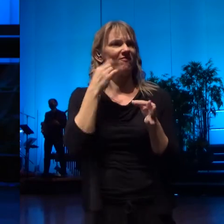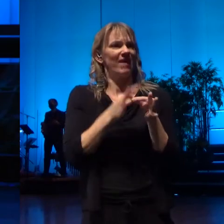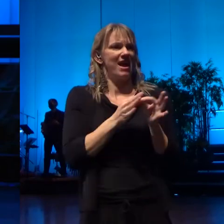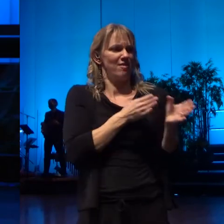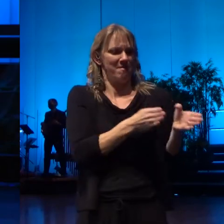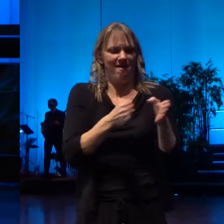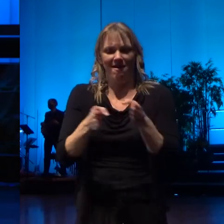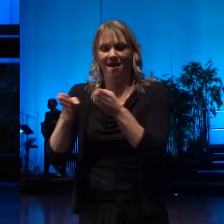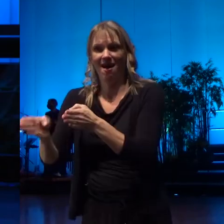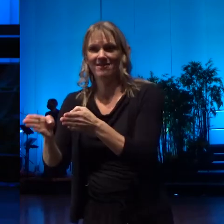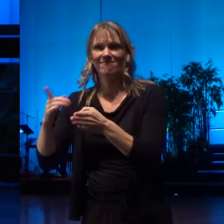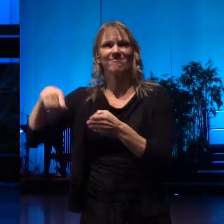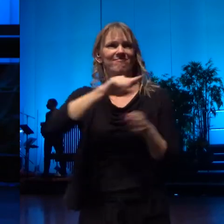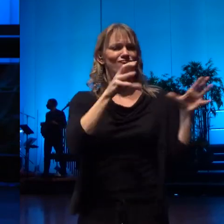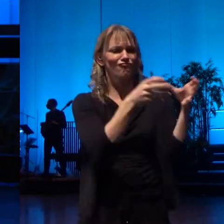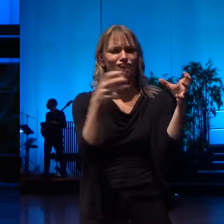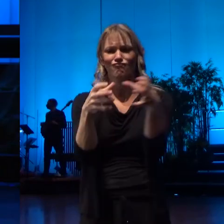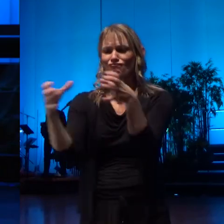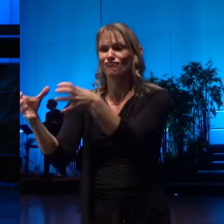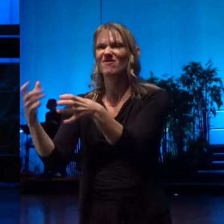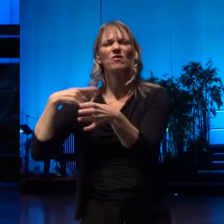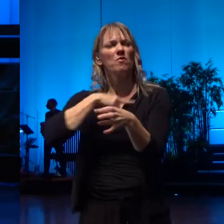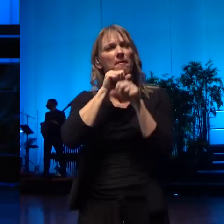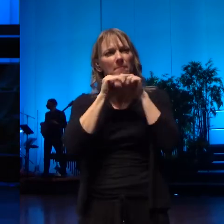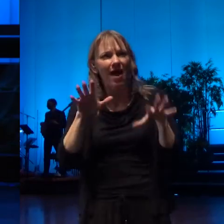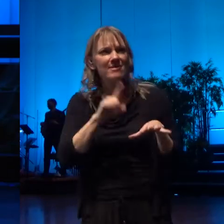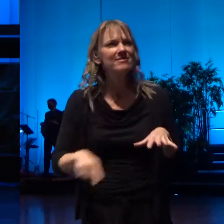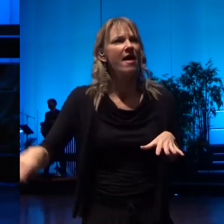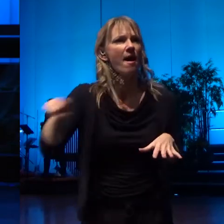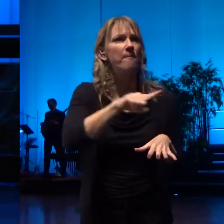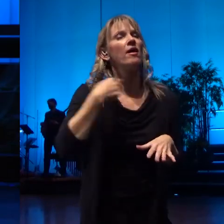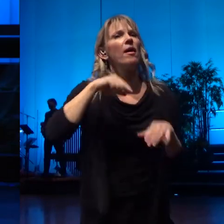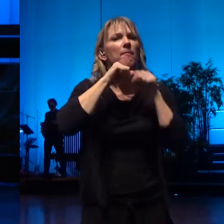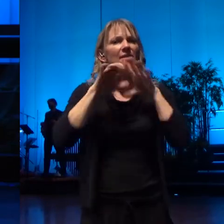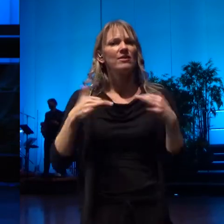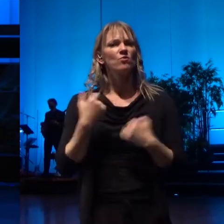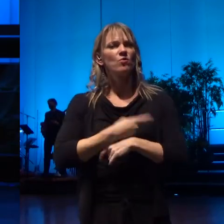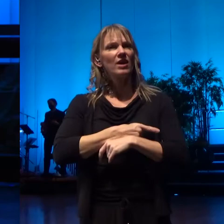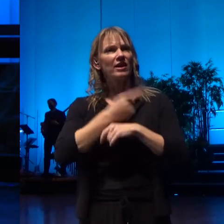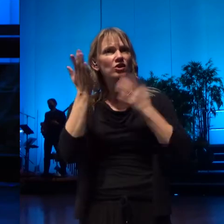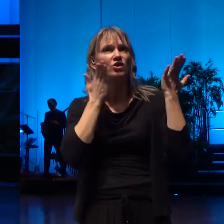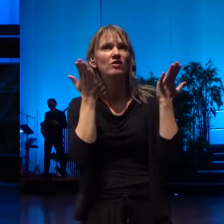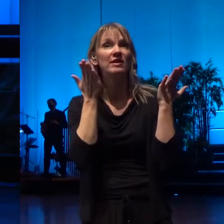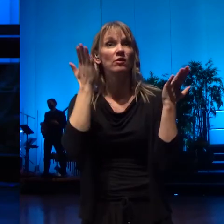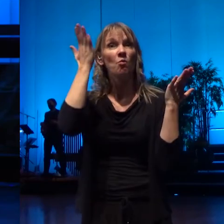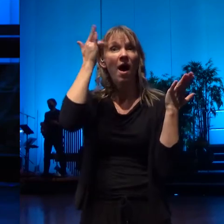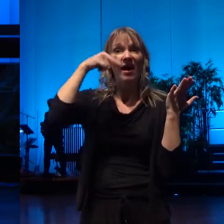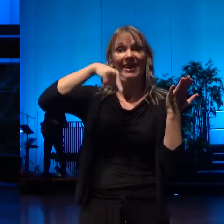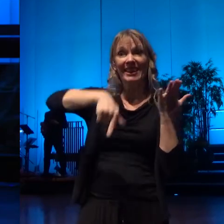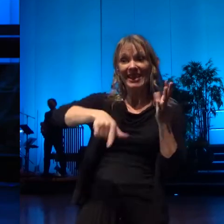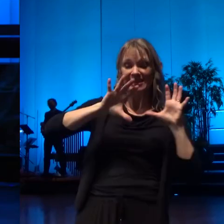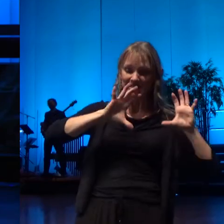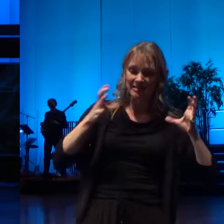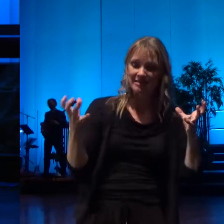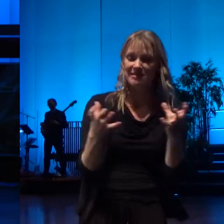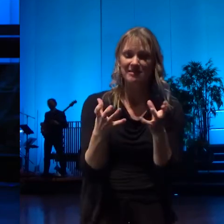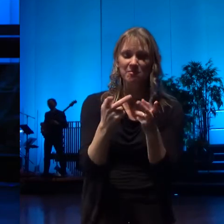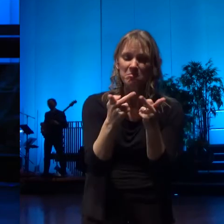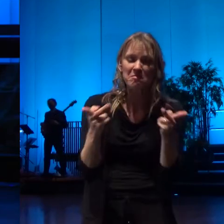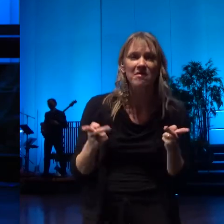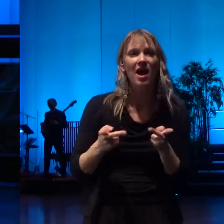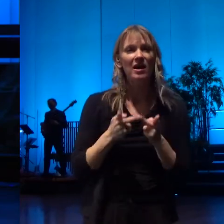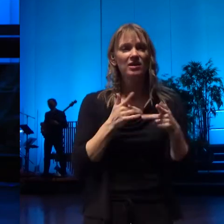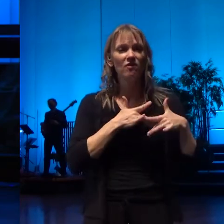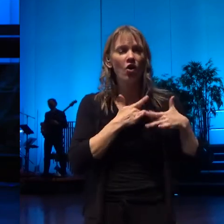gathered. We bless them. And I bless this service, for this is a container of heart, this